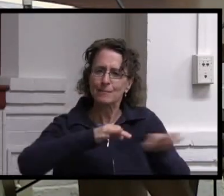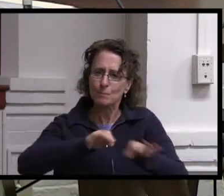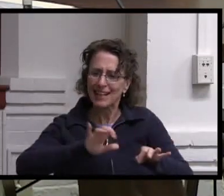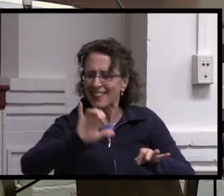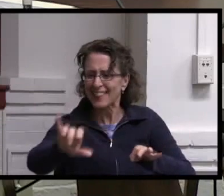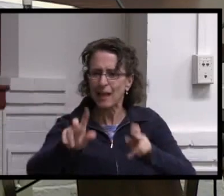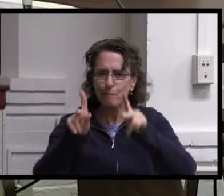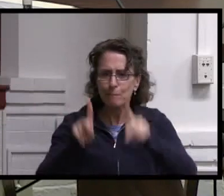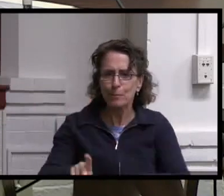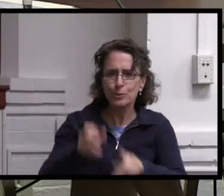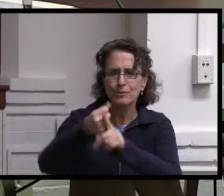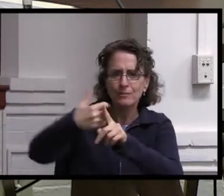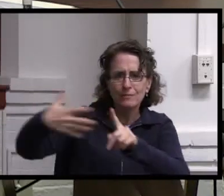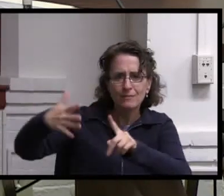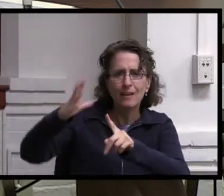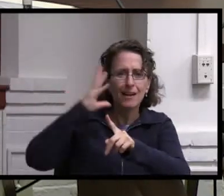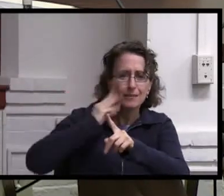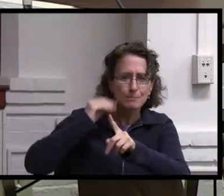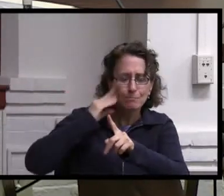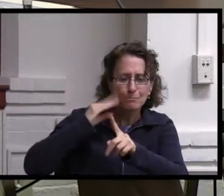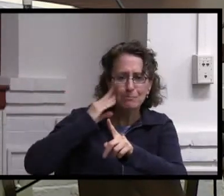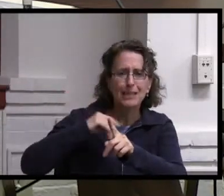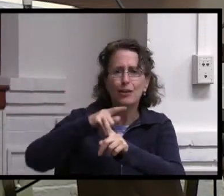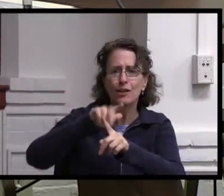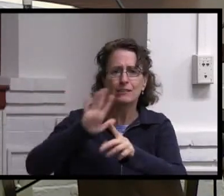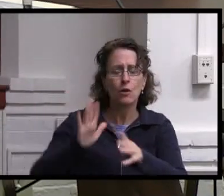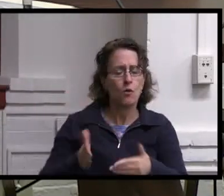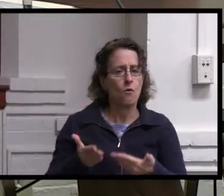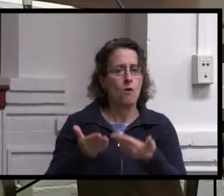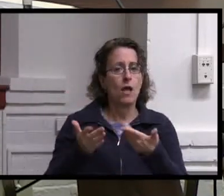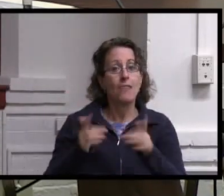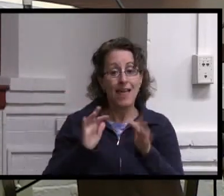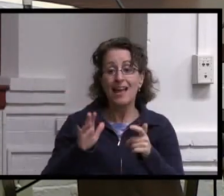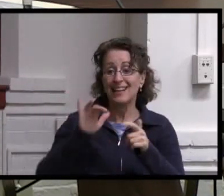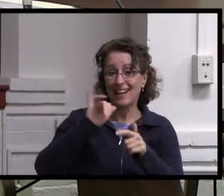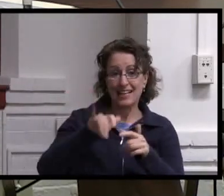are facing, and offer personal